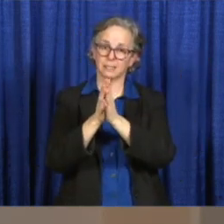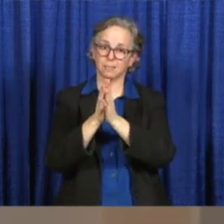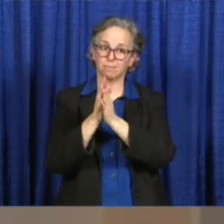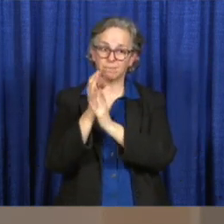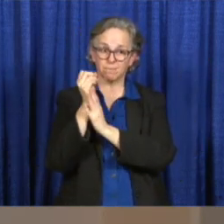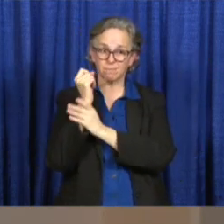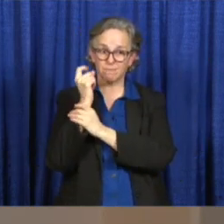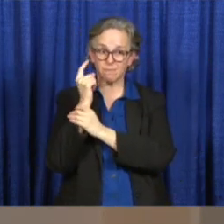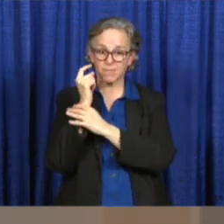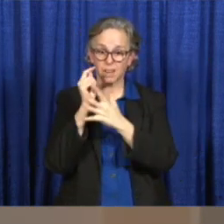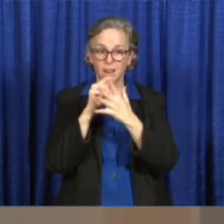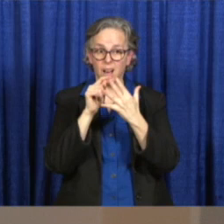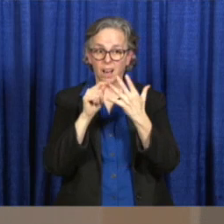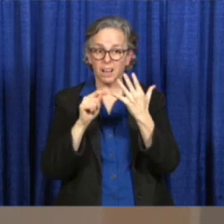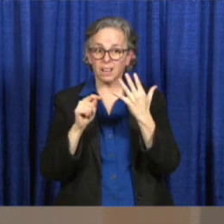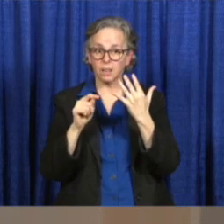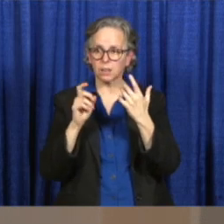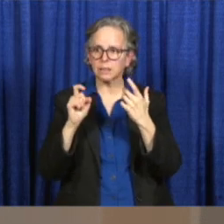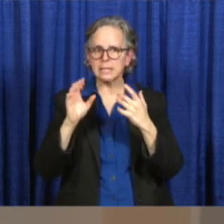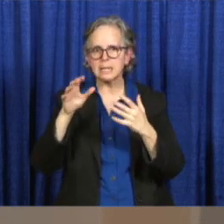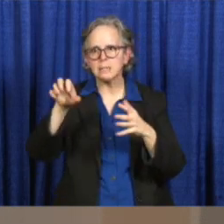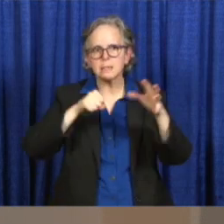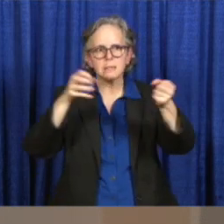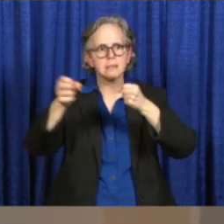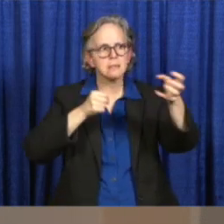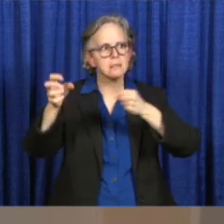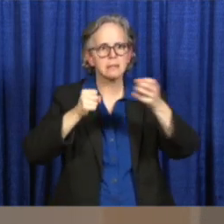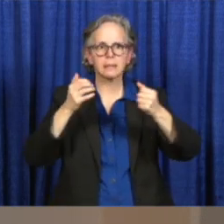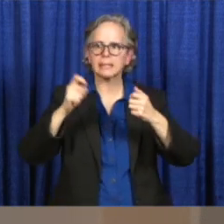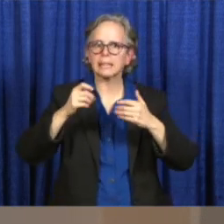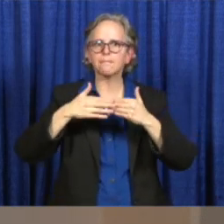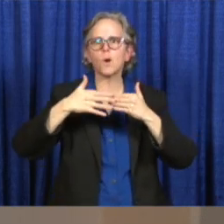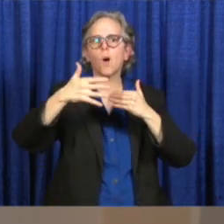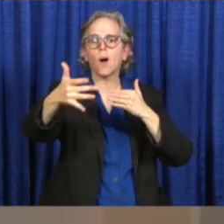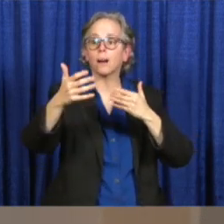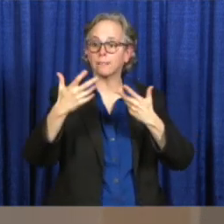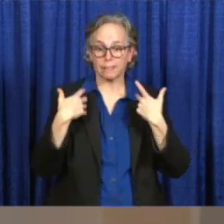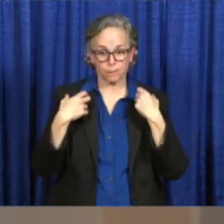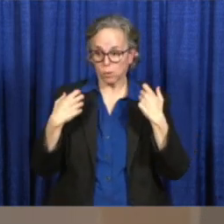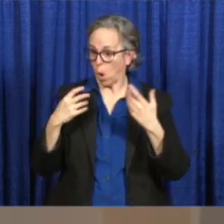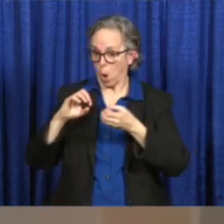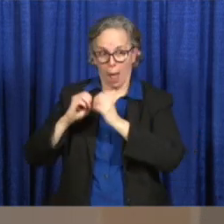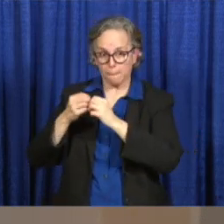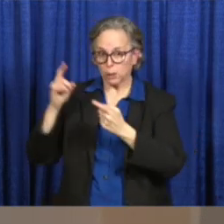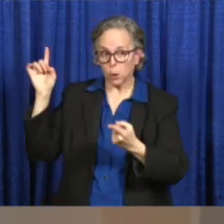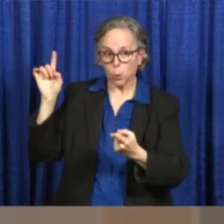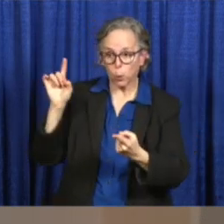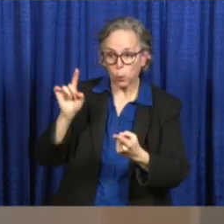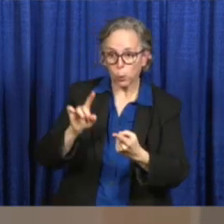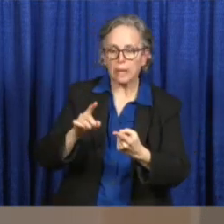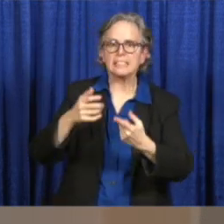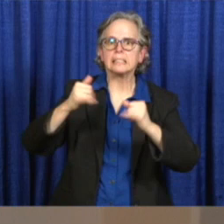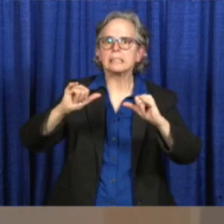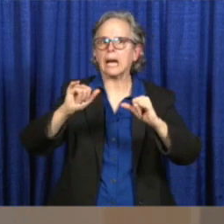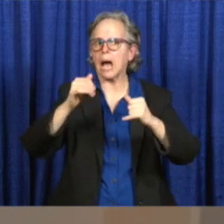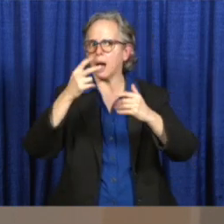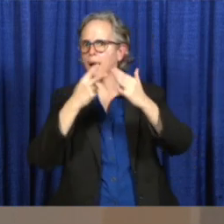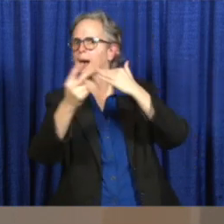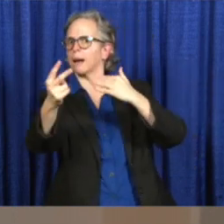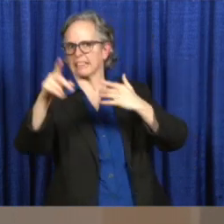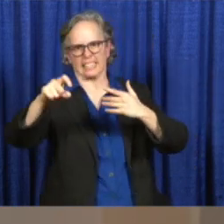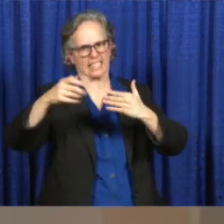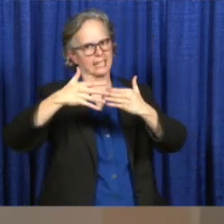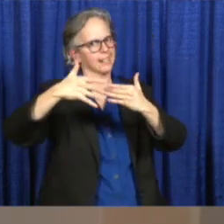going to continue to need as we cycle out of this, and so it's important to build this supply chain in Ohio. Do you have any